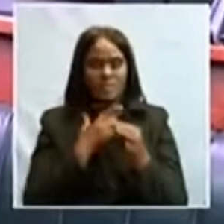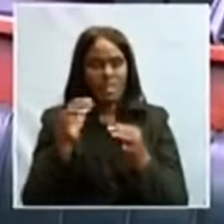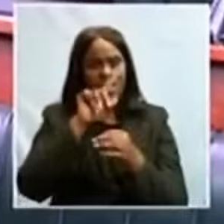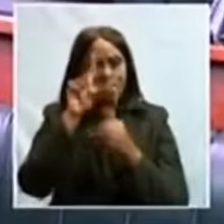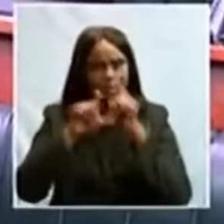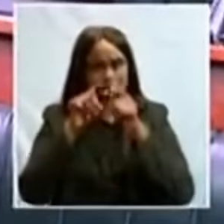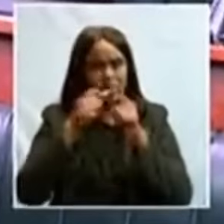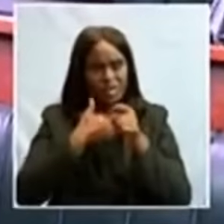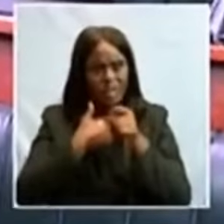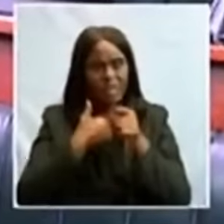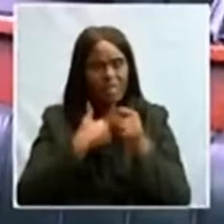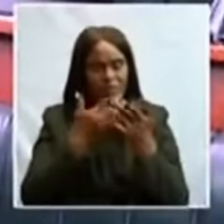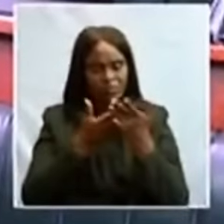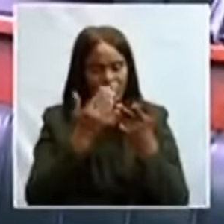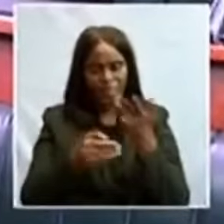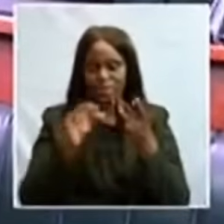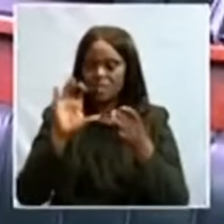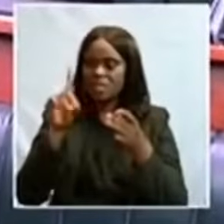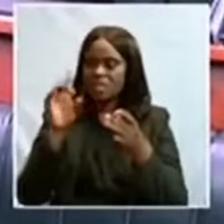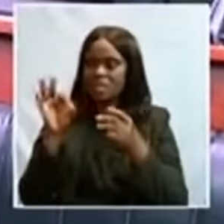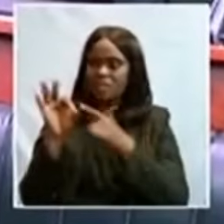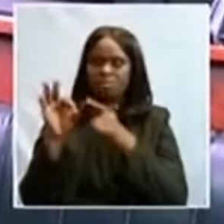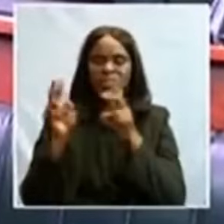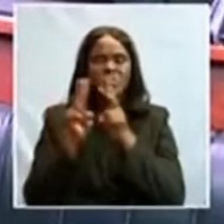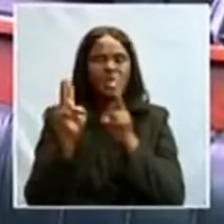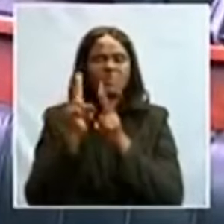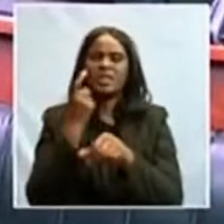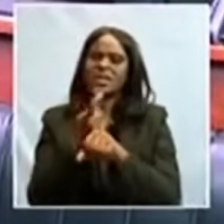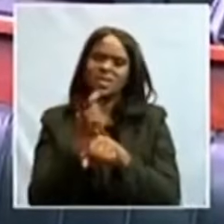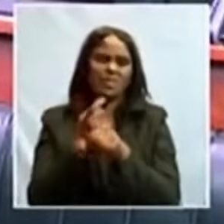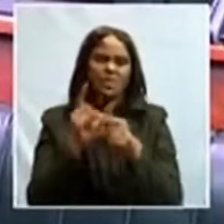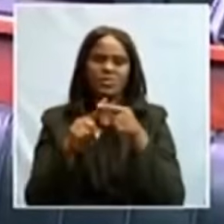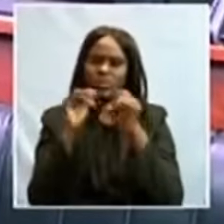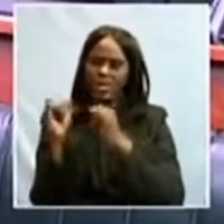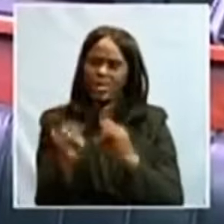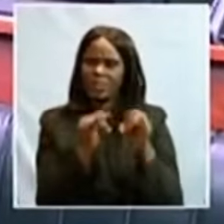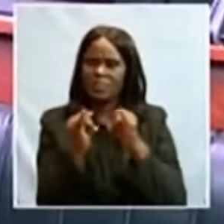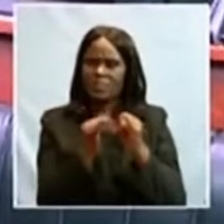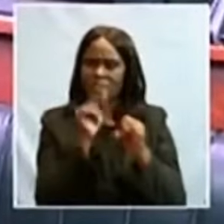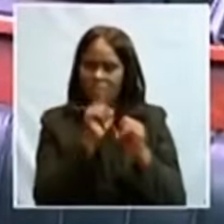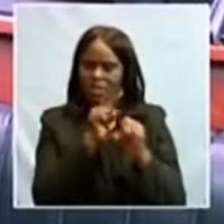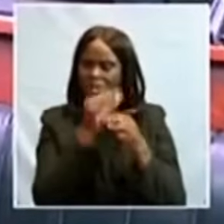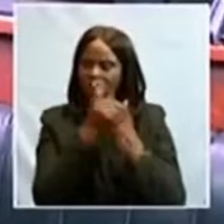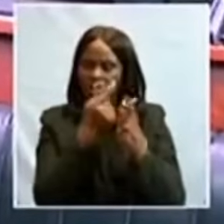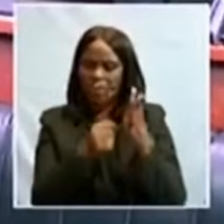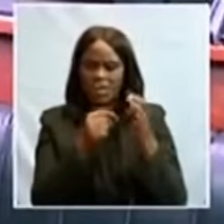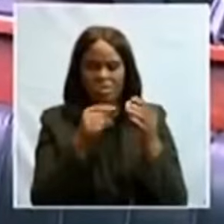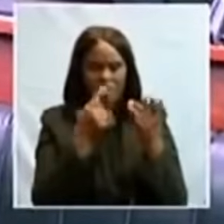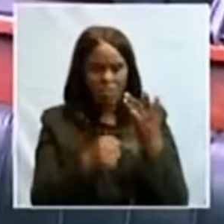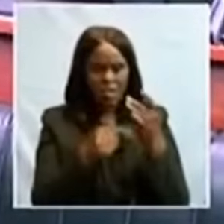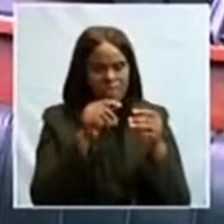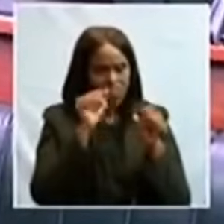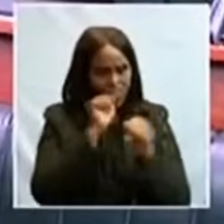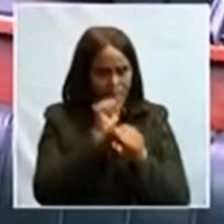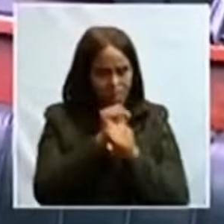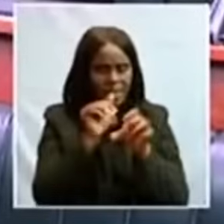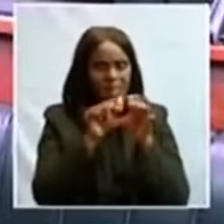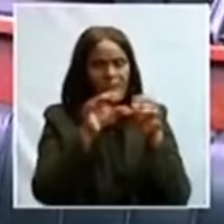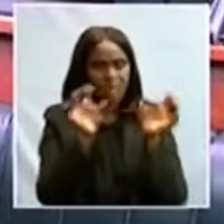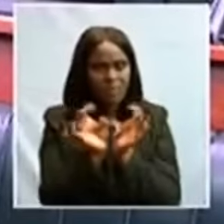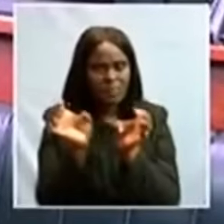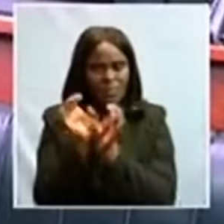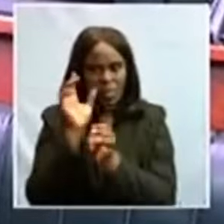is, CDF has been very difficult to implement on these capital projects that we'll be doing in the constituencies.